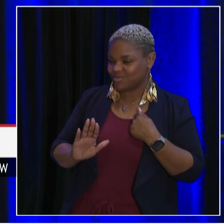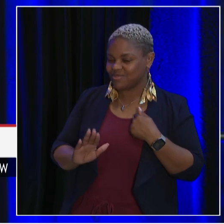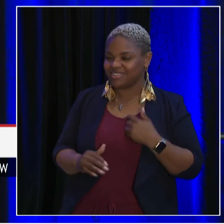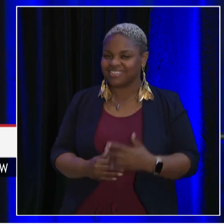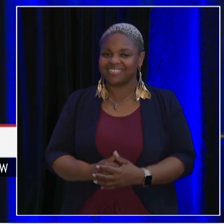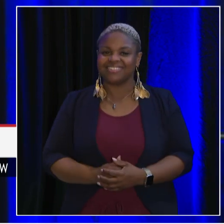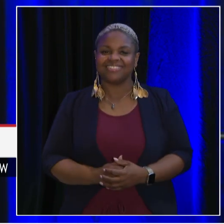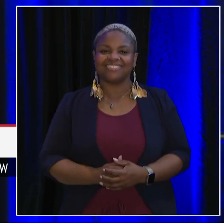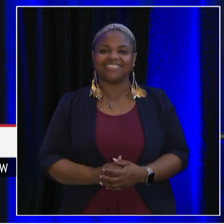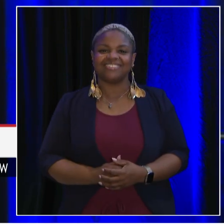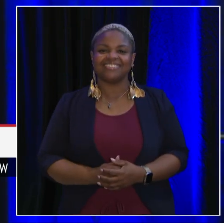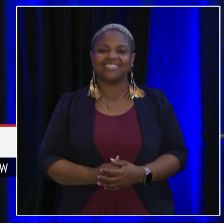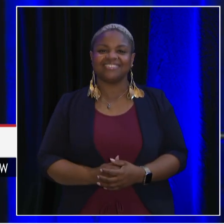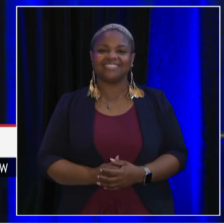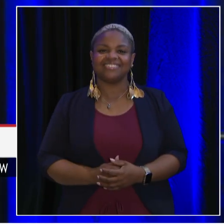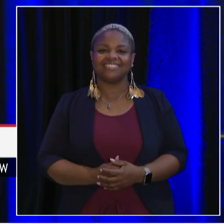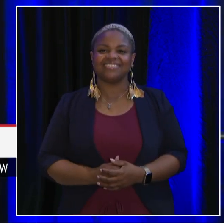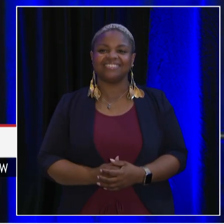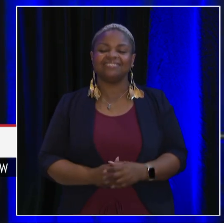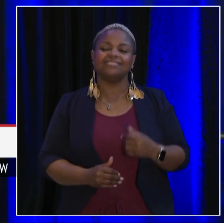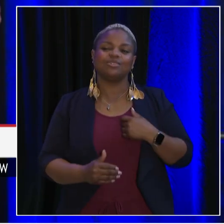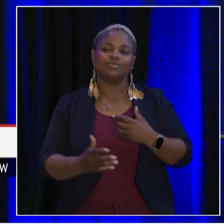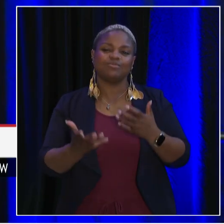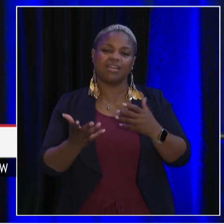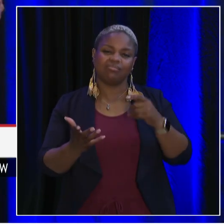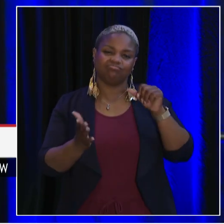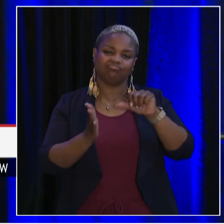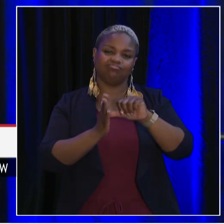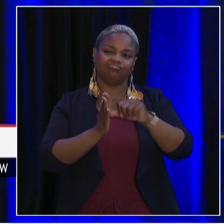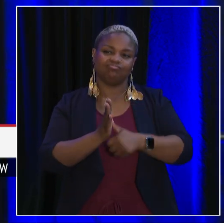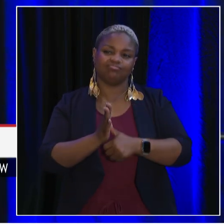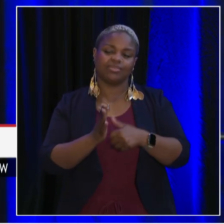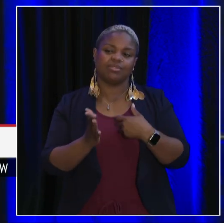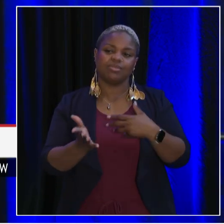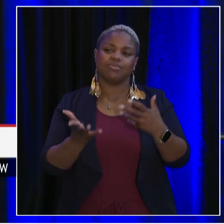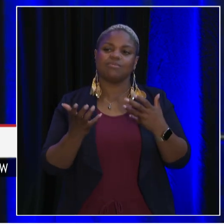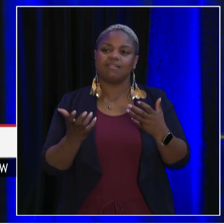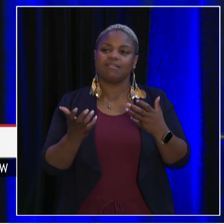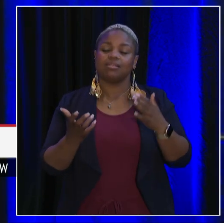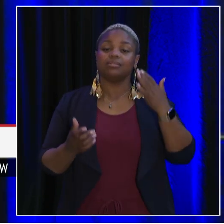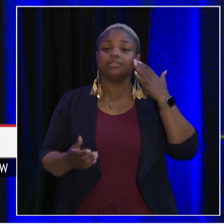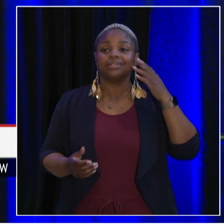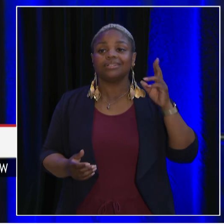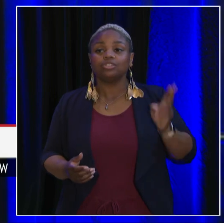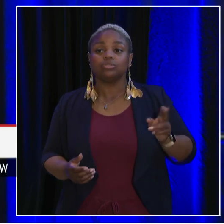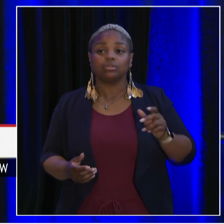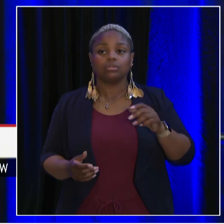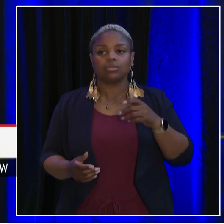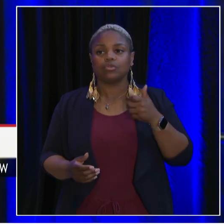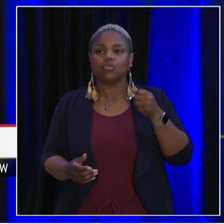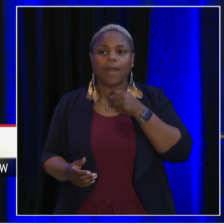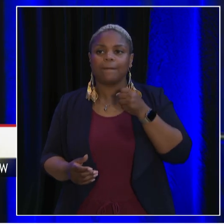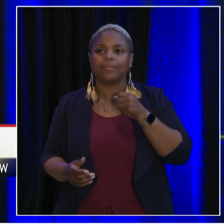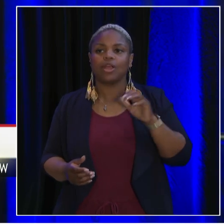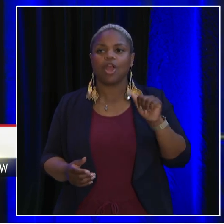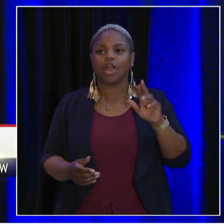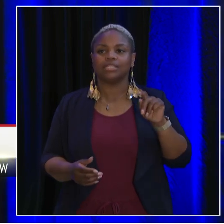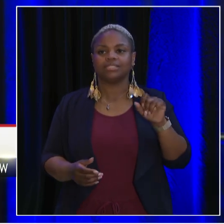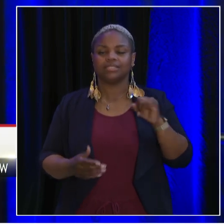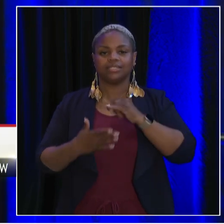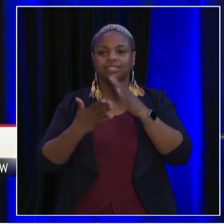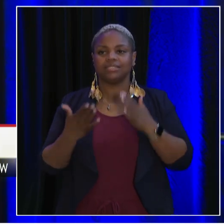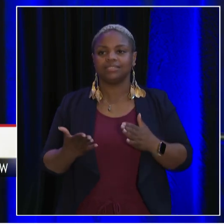pioneer of rap artistry in this city. For this occasion, he is premiering this brand new song, appropriately